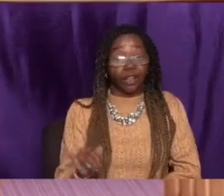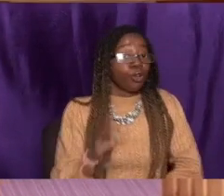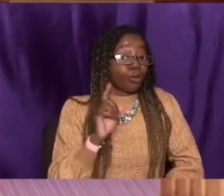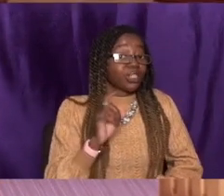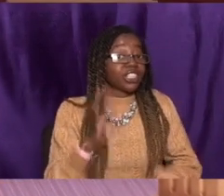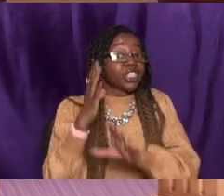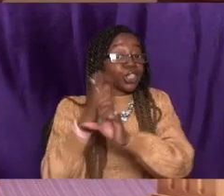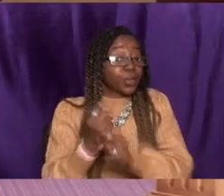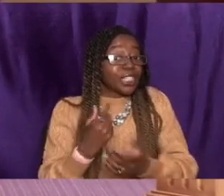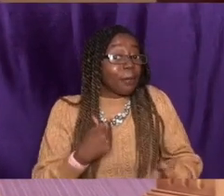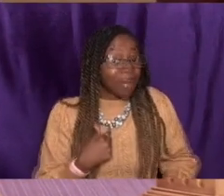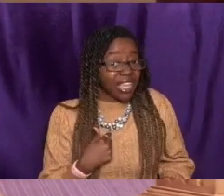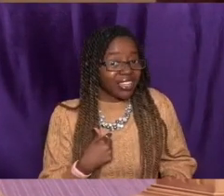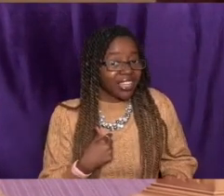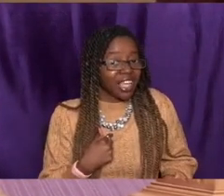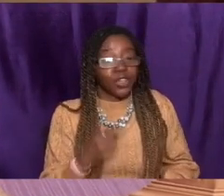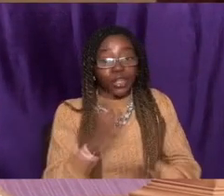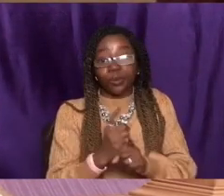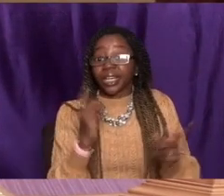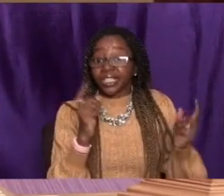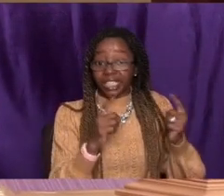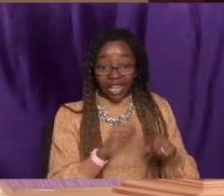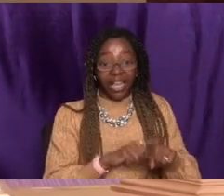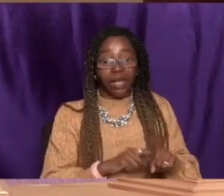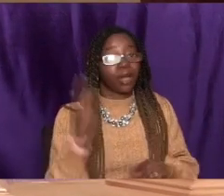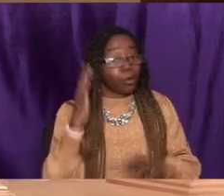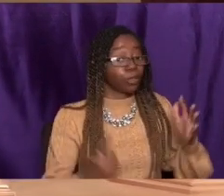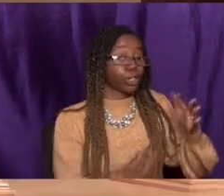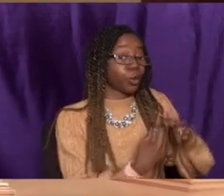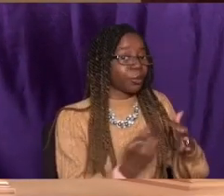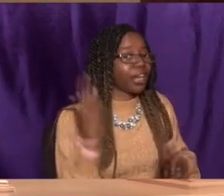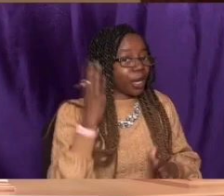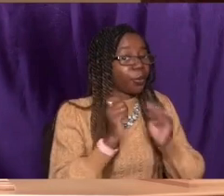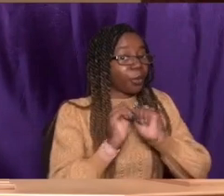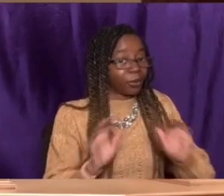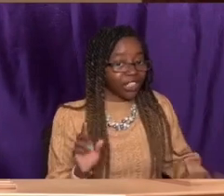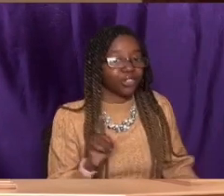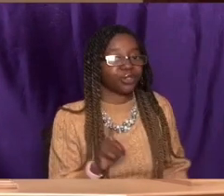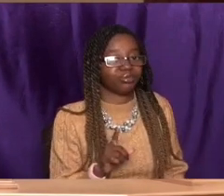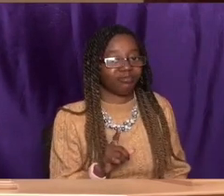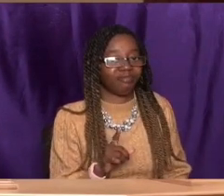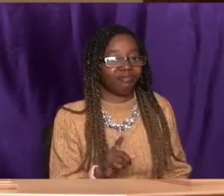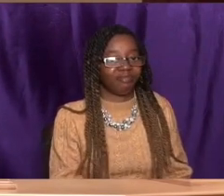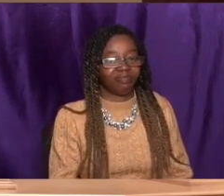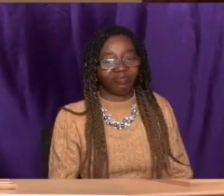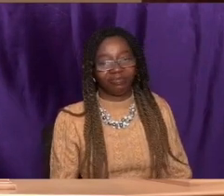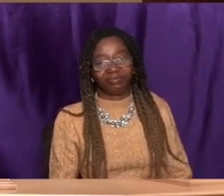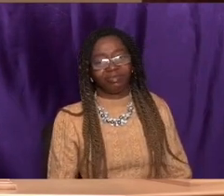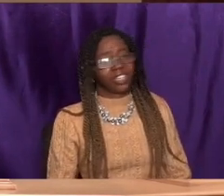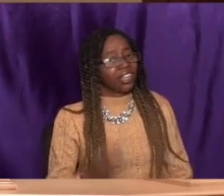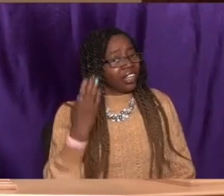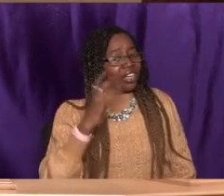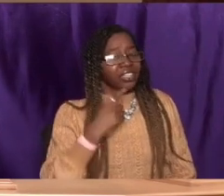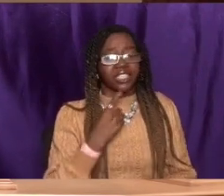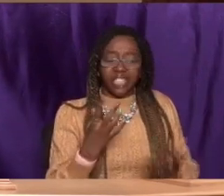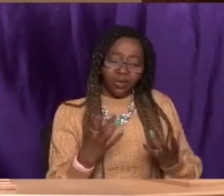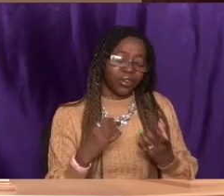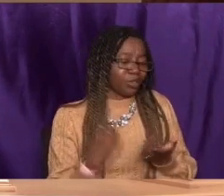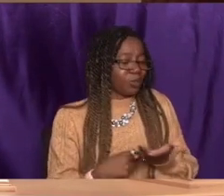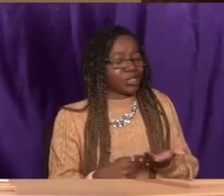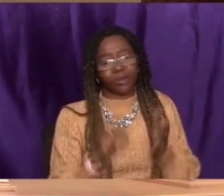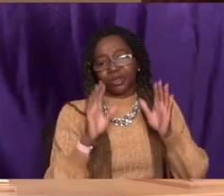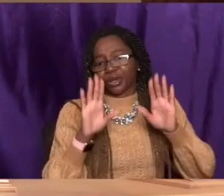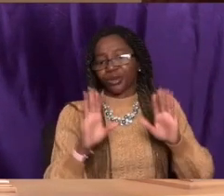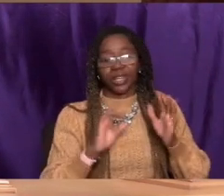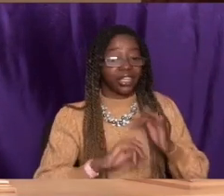need to trust me because when it's the right time, I will show up and I will bless you. God says, I want to do something great